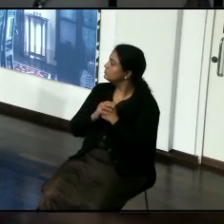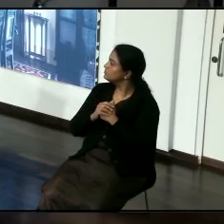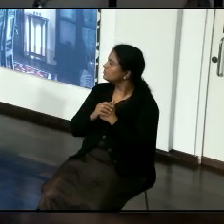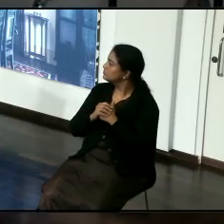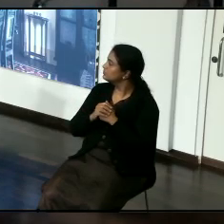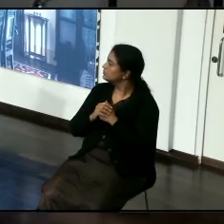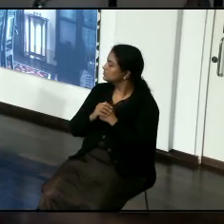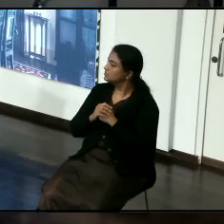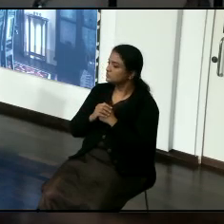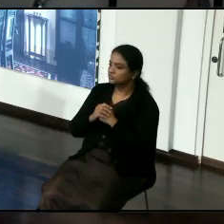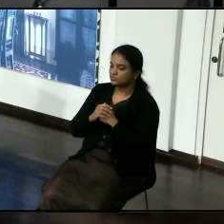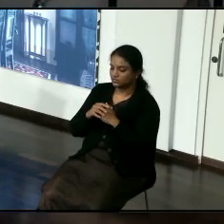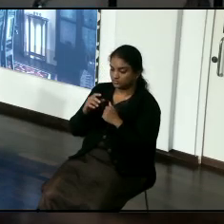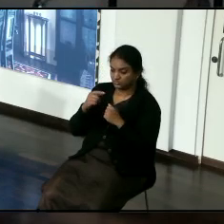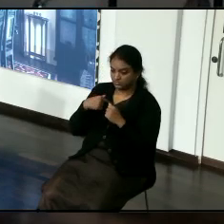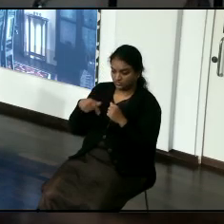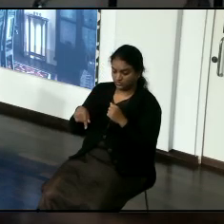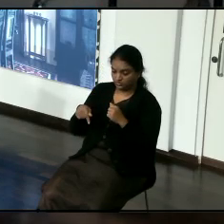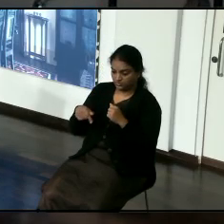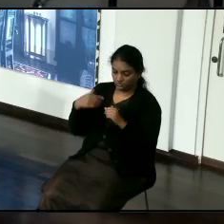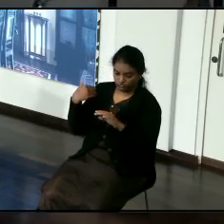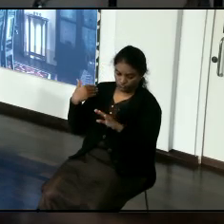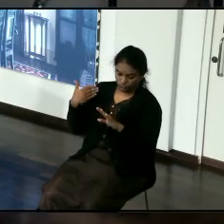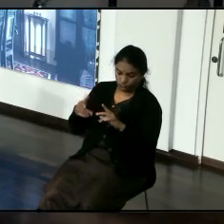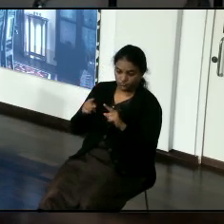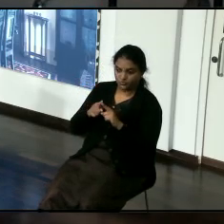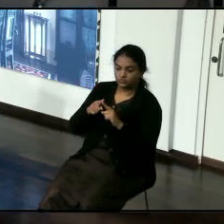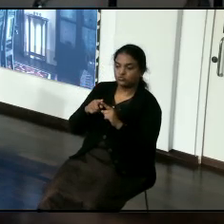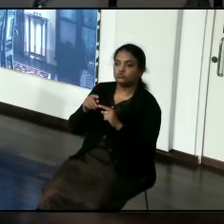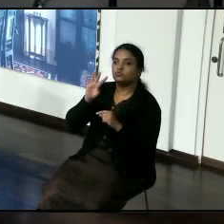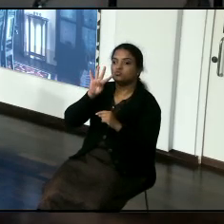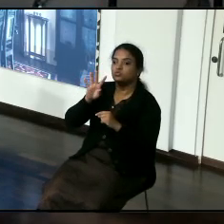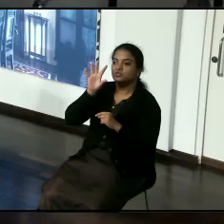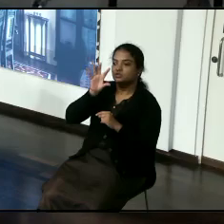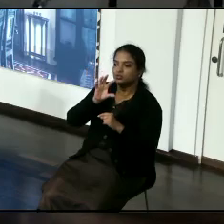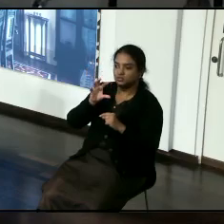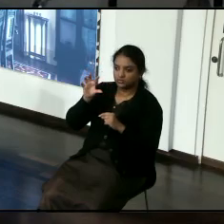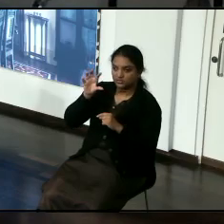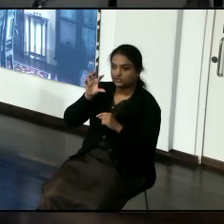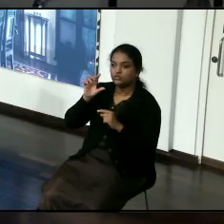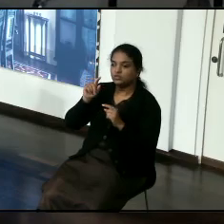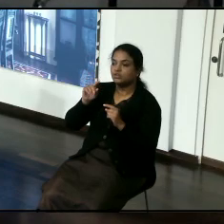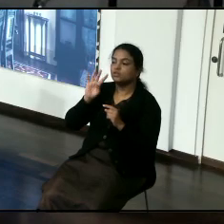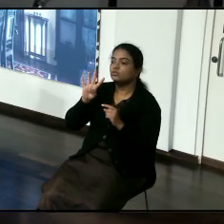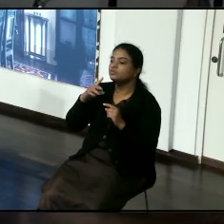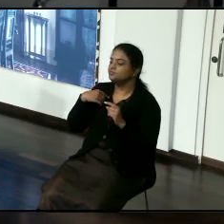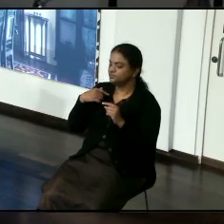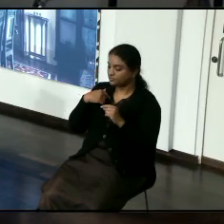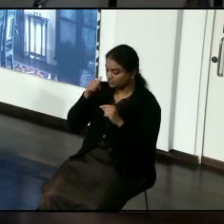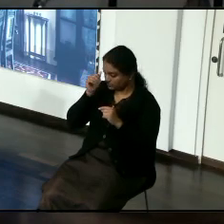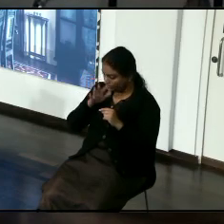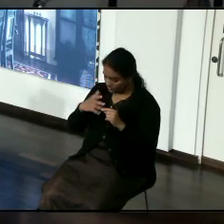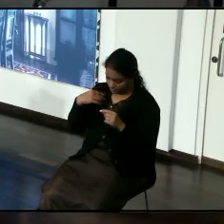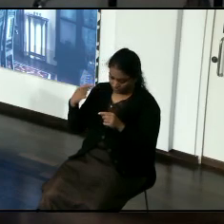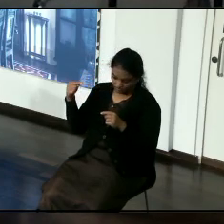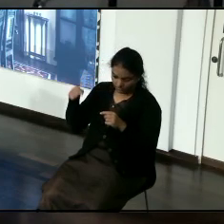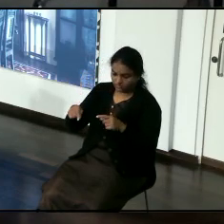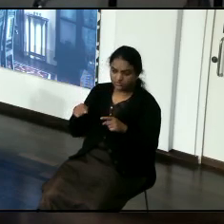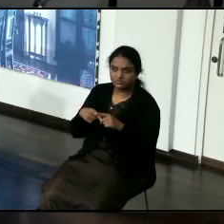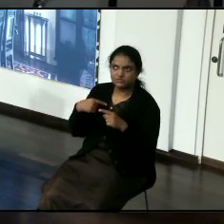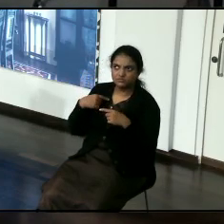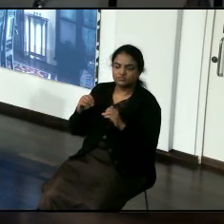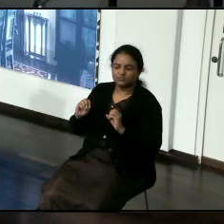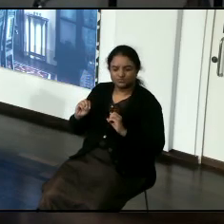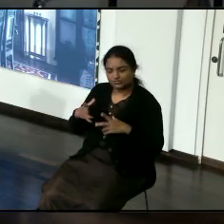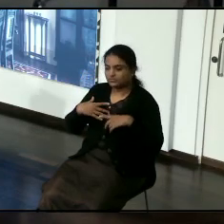4 continents for 2 decades, I finally returned to India and soon after began this photographic